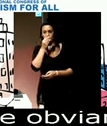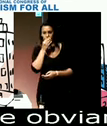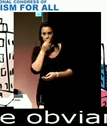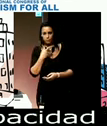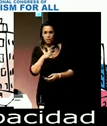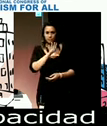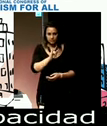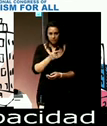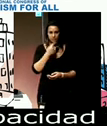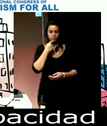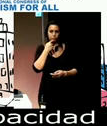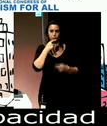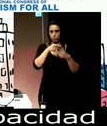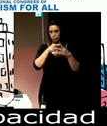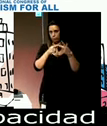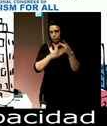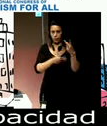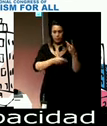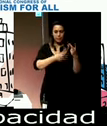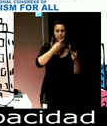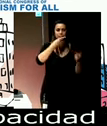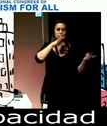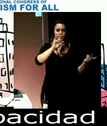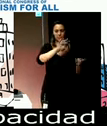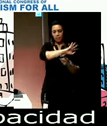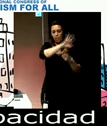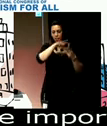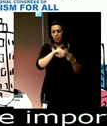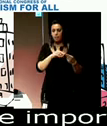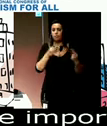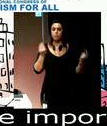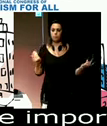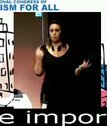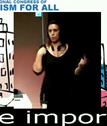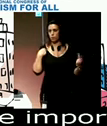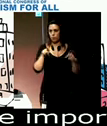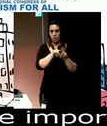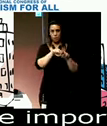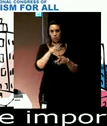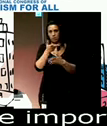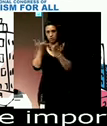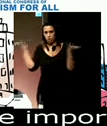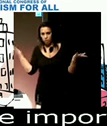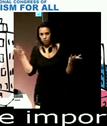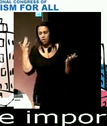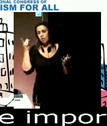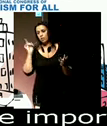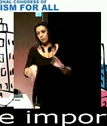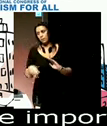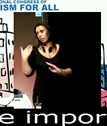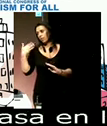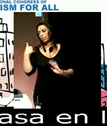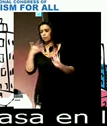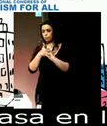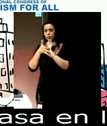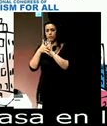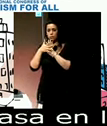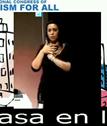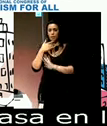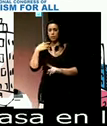wants to know about tourism and gastronomy and all the information in general as other